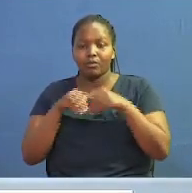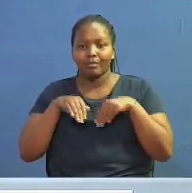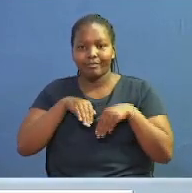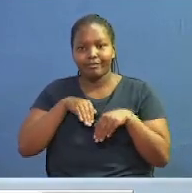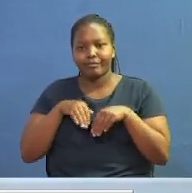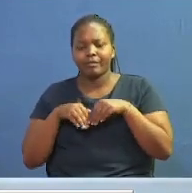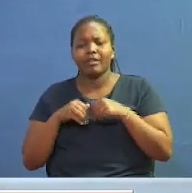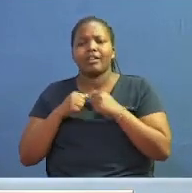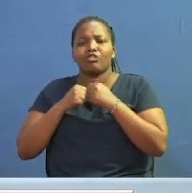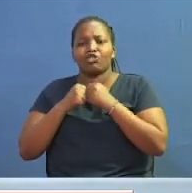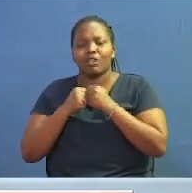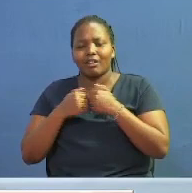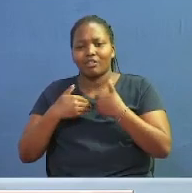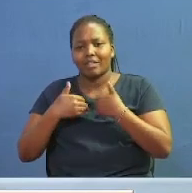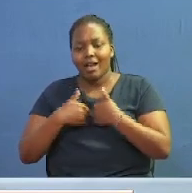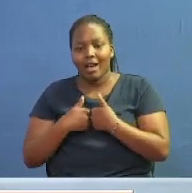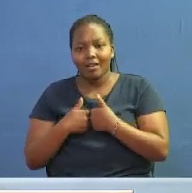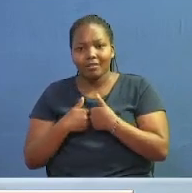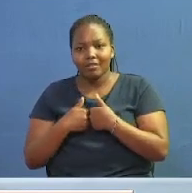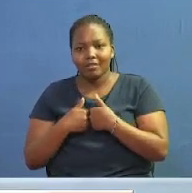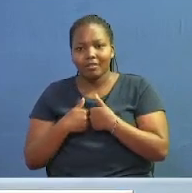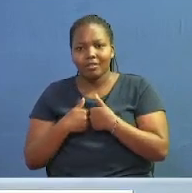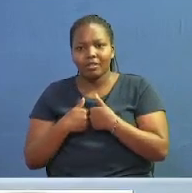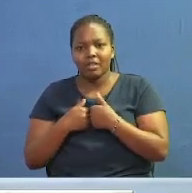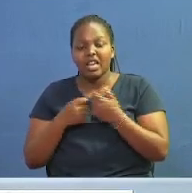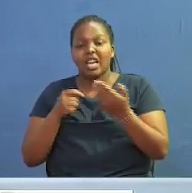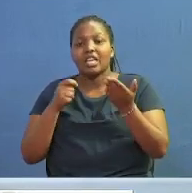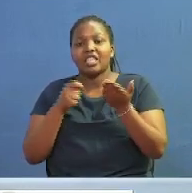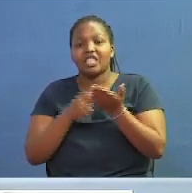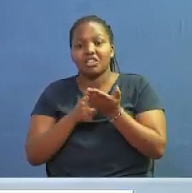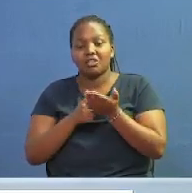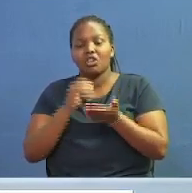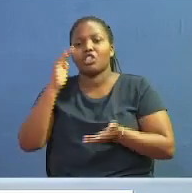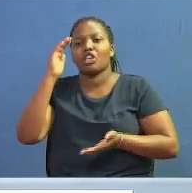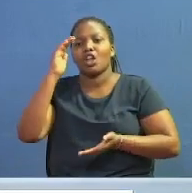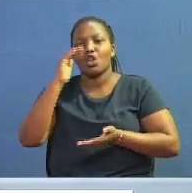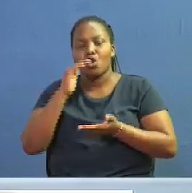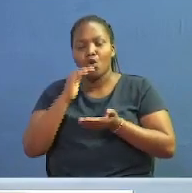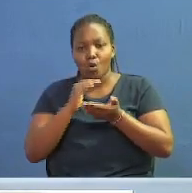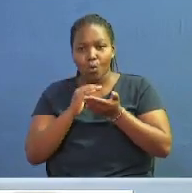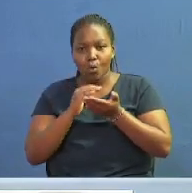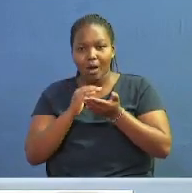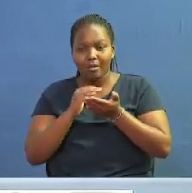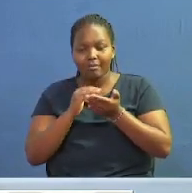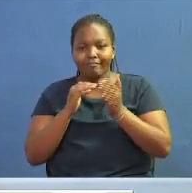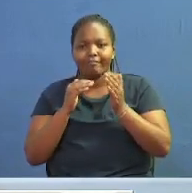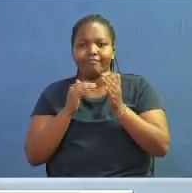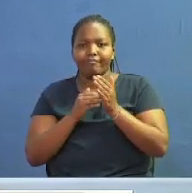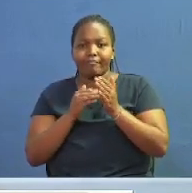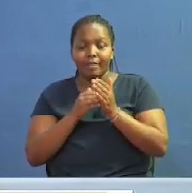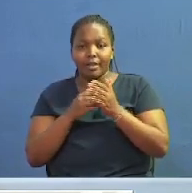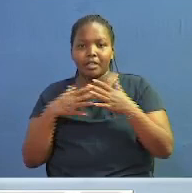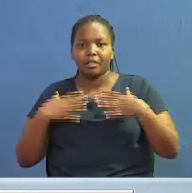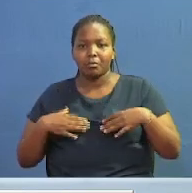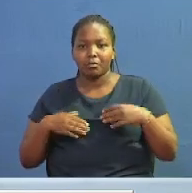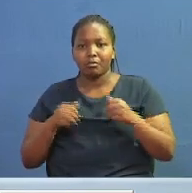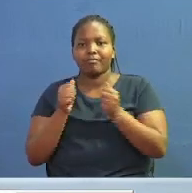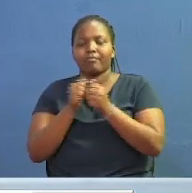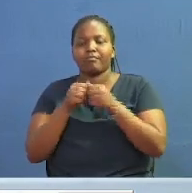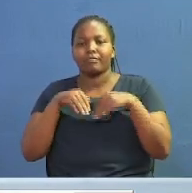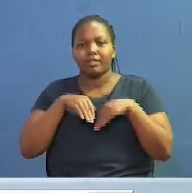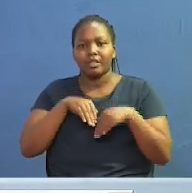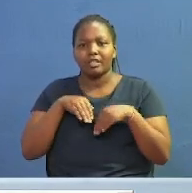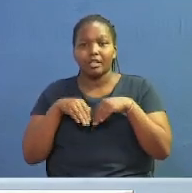into the world. It is now evident that technology can lower barriers that people with disabilities encounter in their daily lives, such